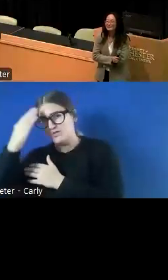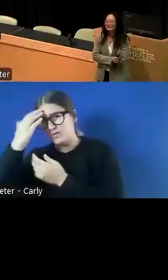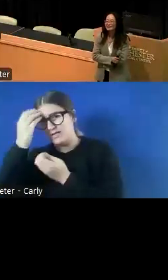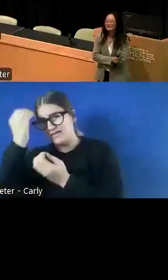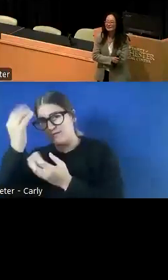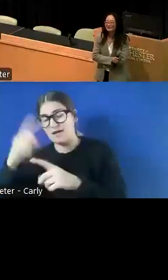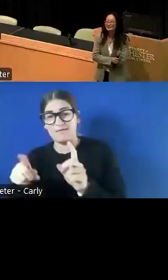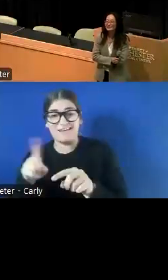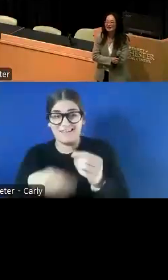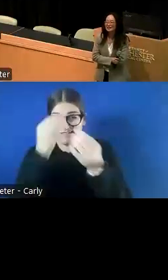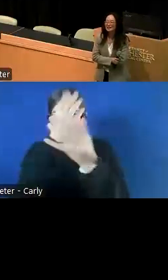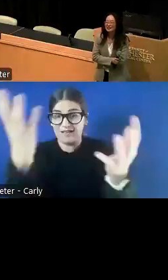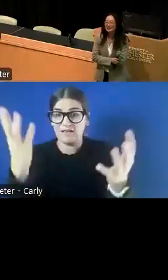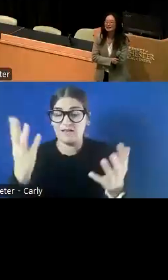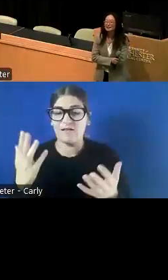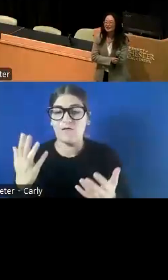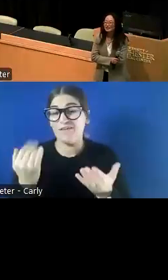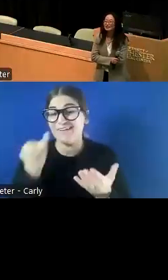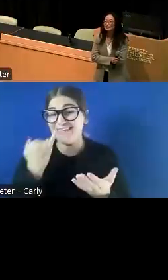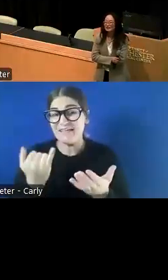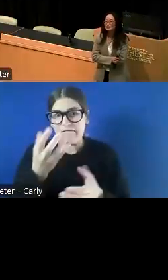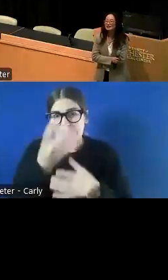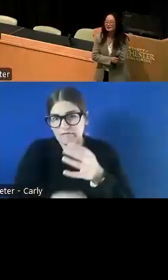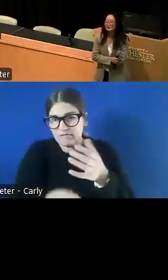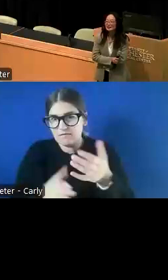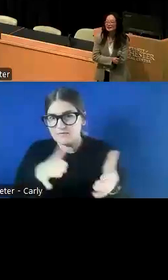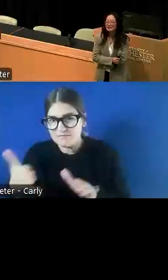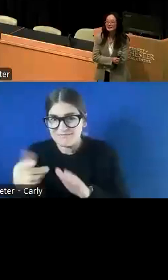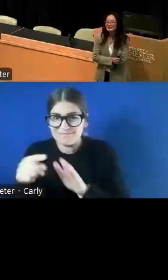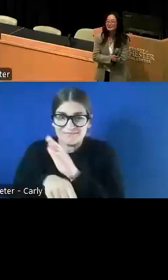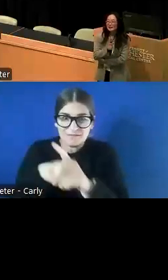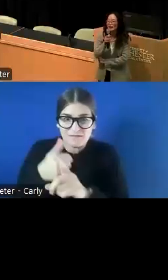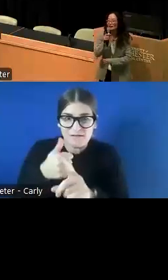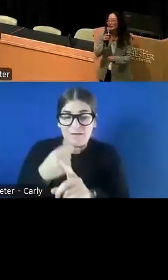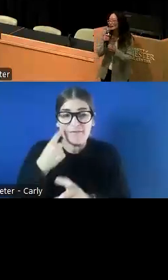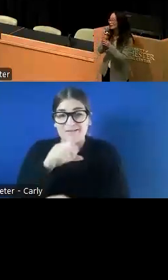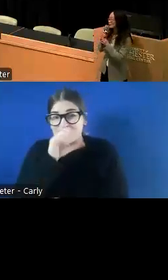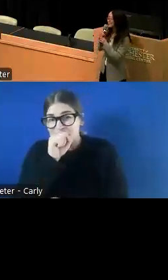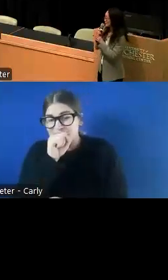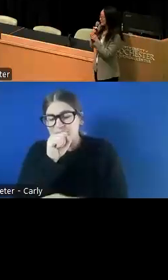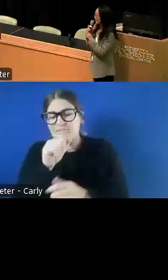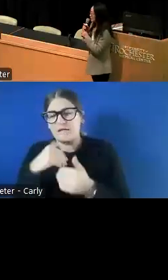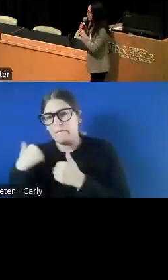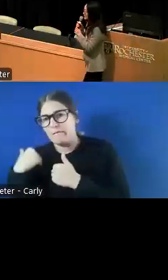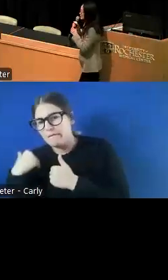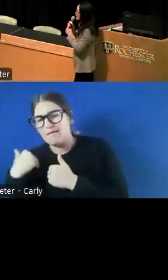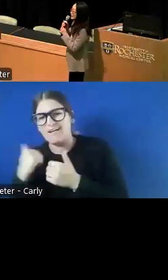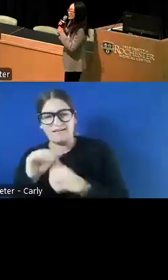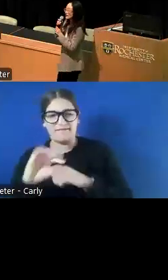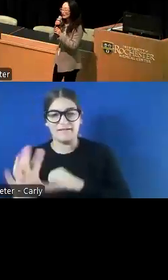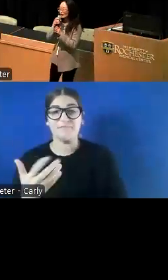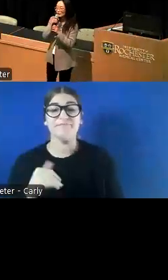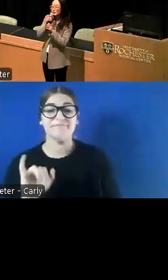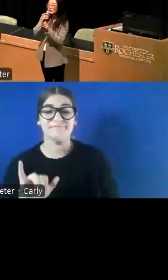bearing loss that may have happened in the context of that confidentiality. Thank you so much for that question. And so